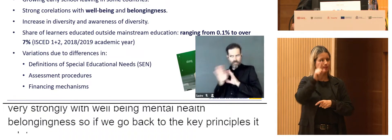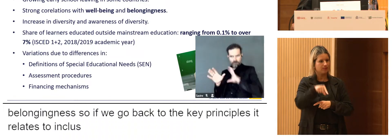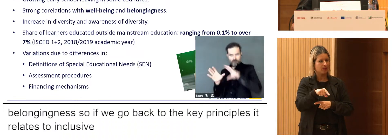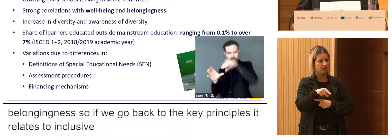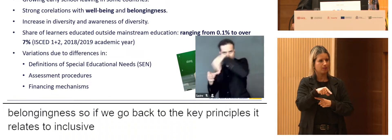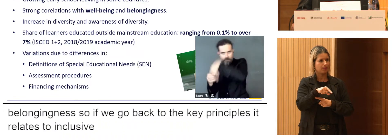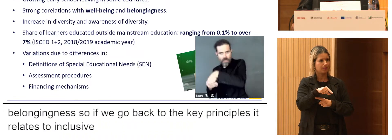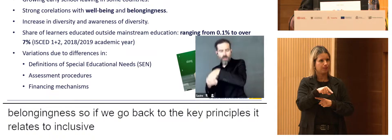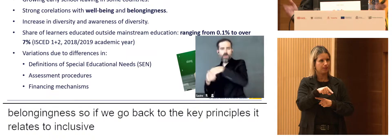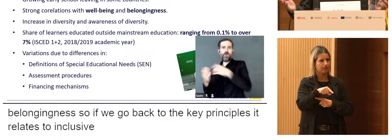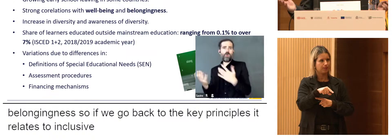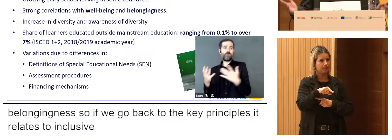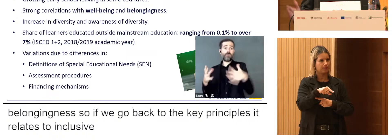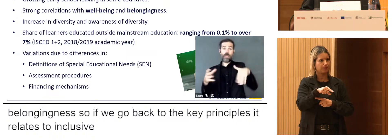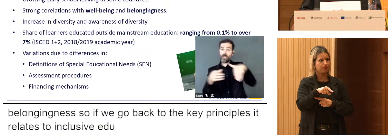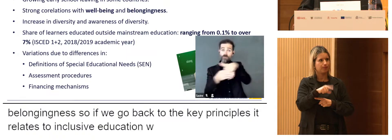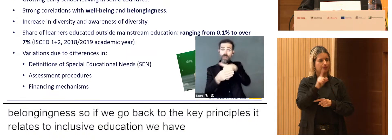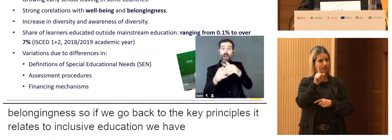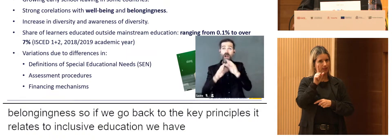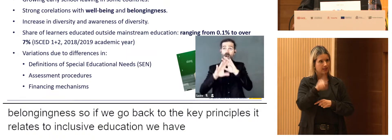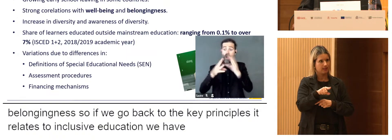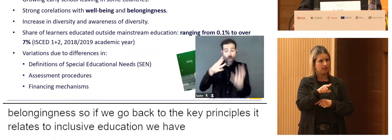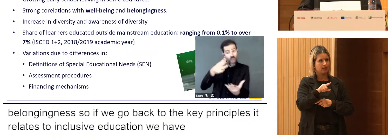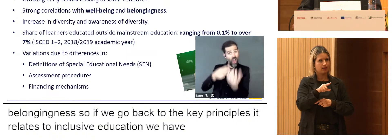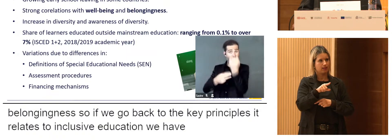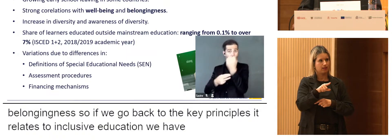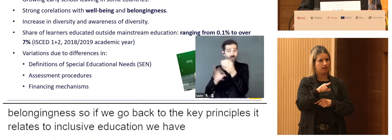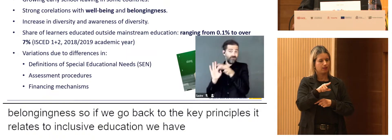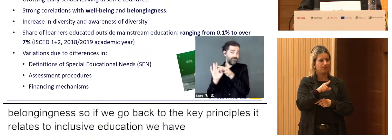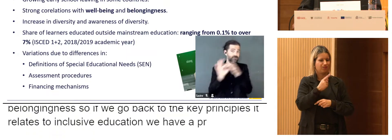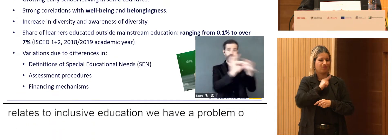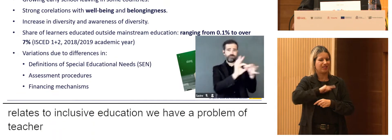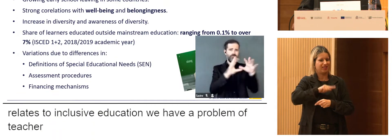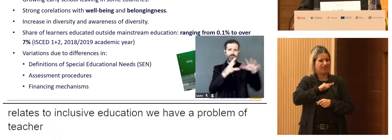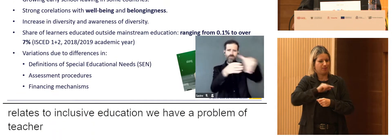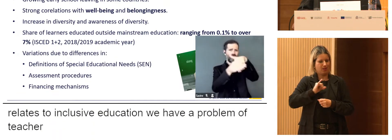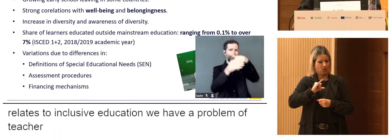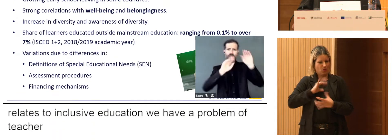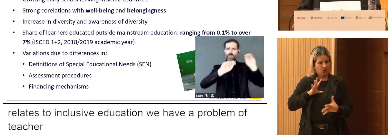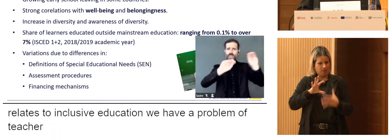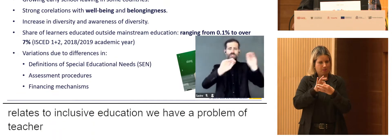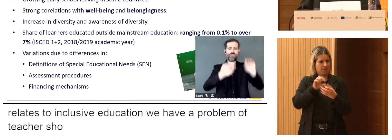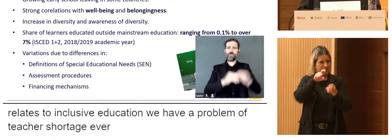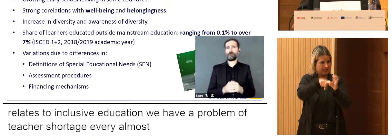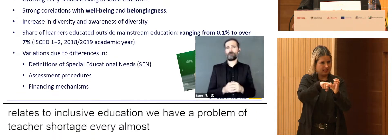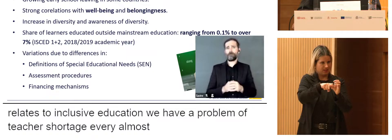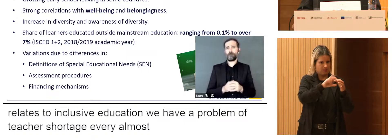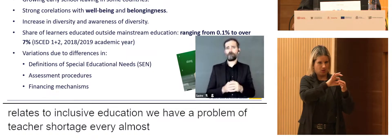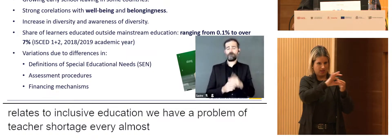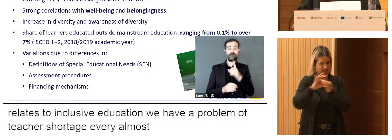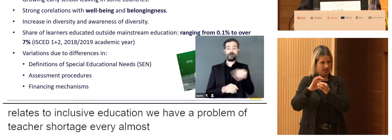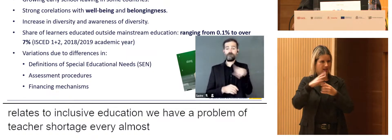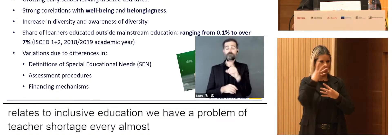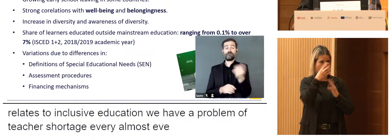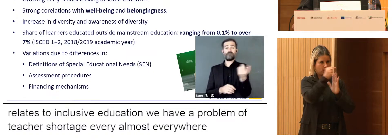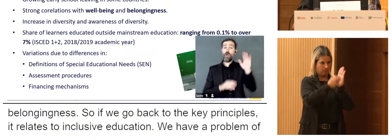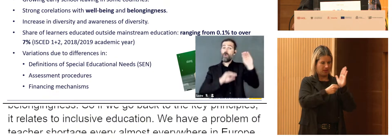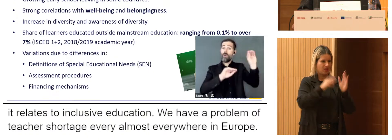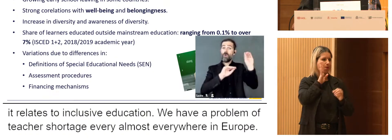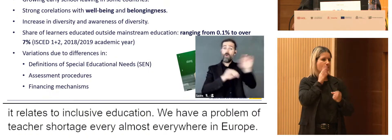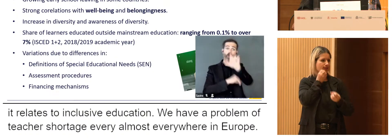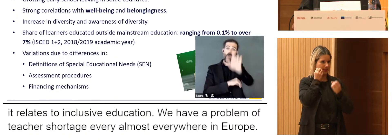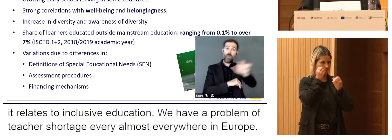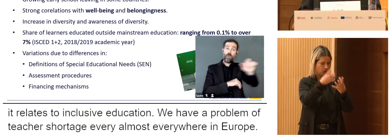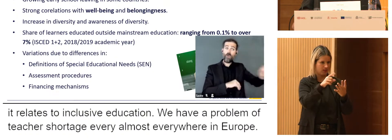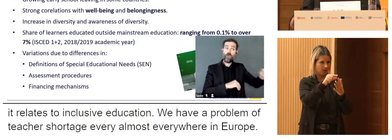education. We have a problem of teacher shortage almost everywhere in Europe.